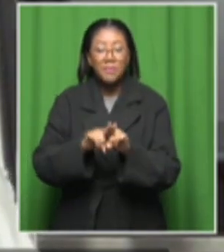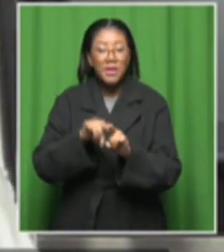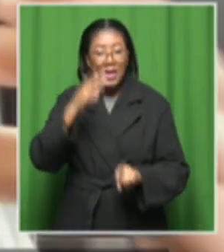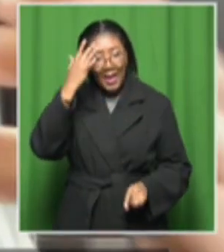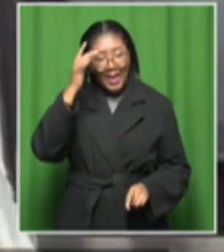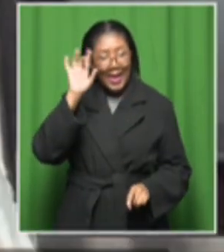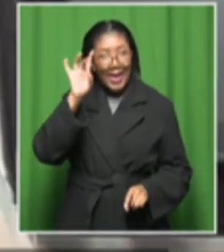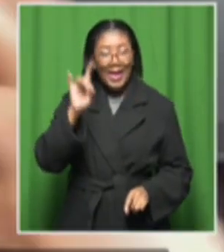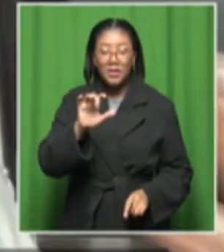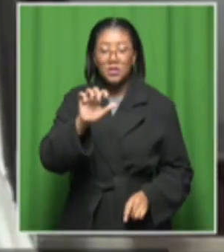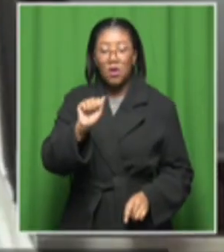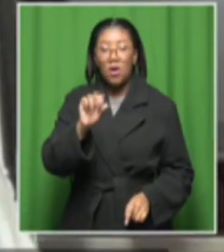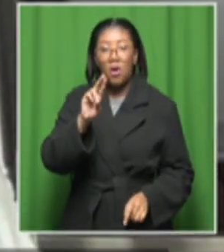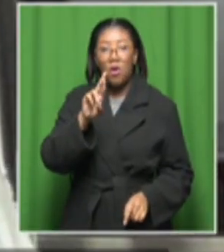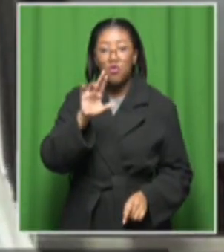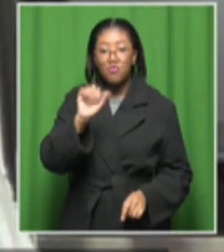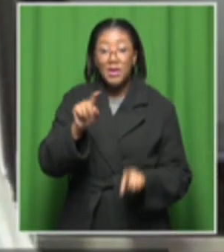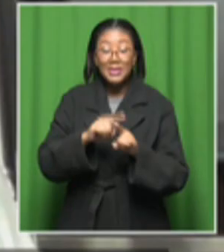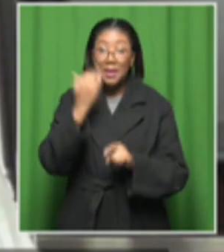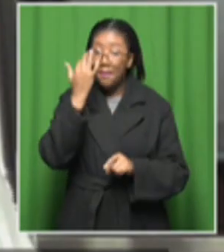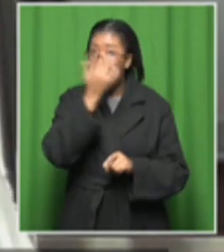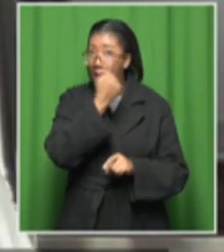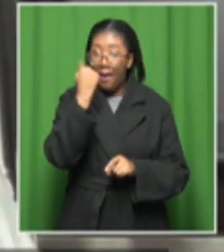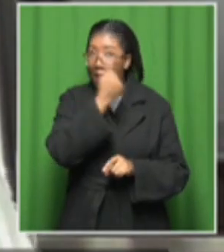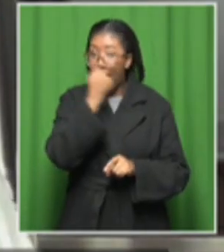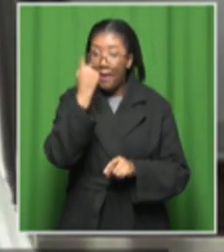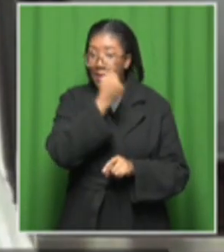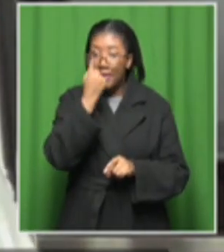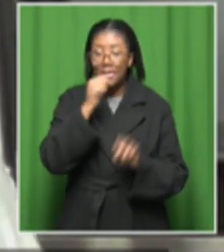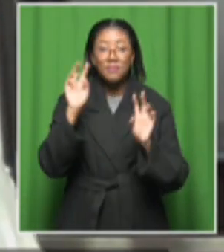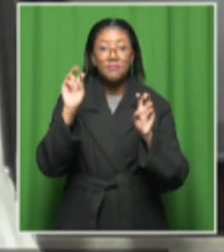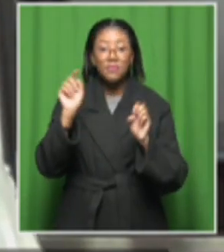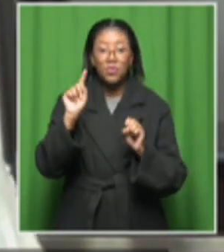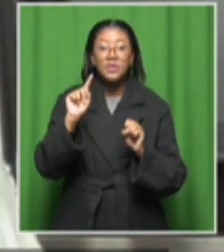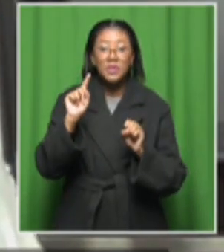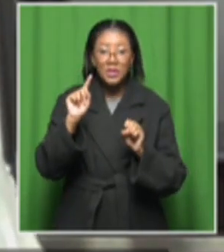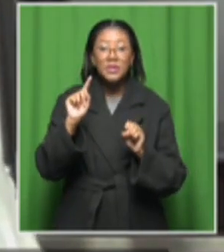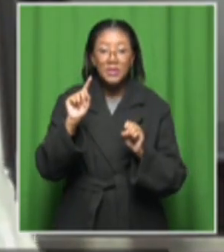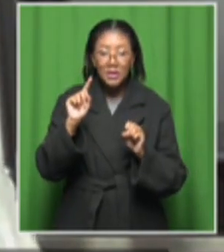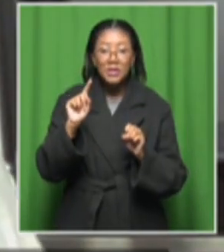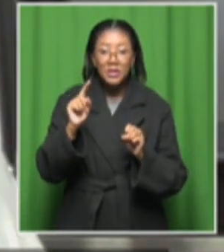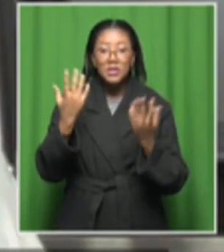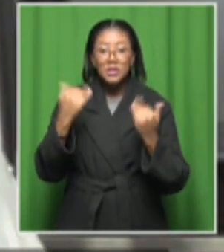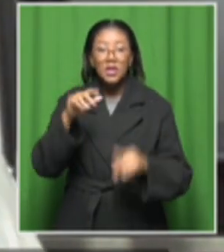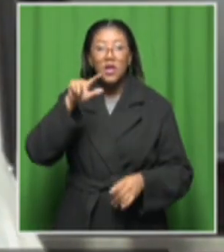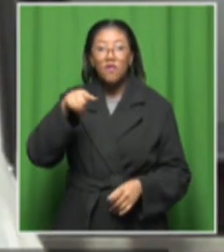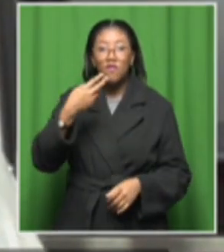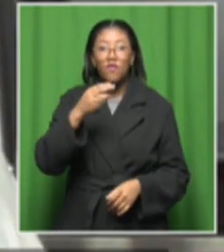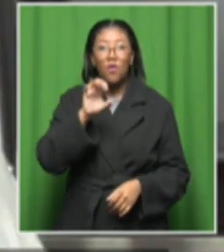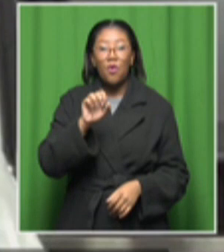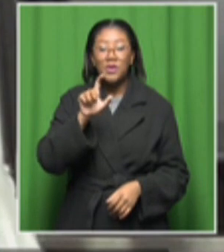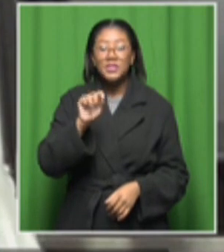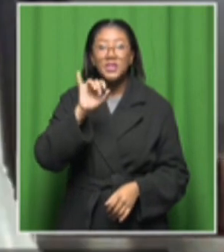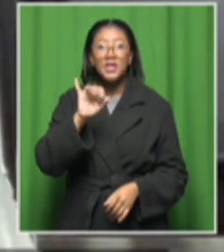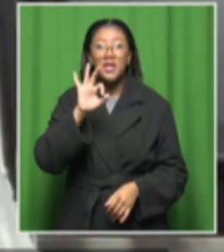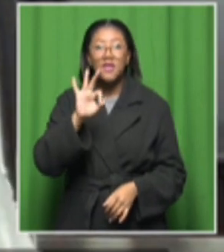which usually has a tendency to affect the eyes. In medical terms, we call it a fortification spectrum. So